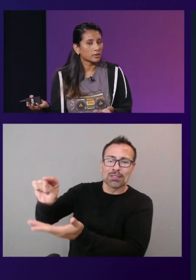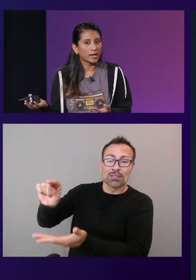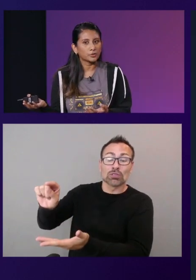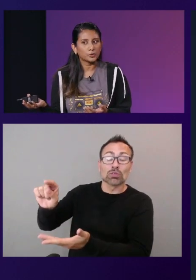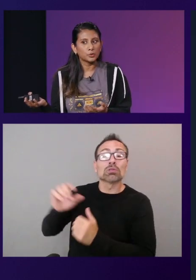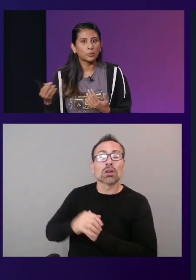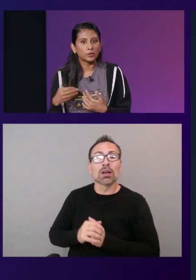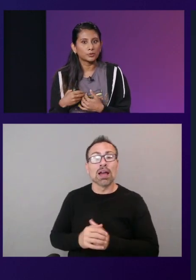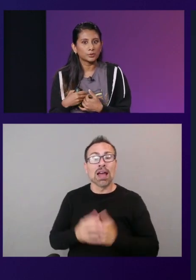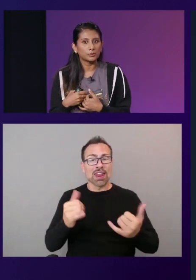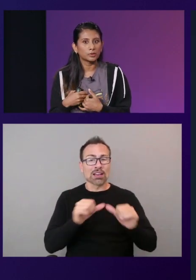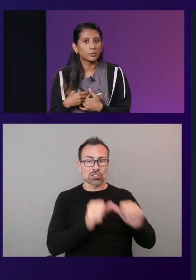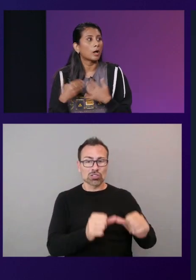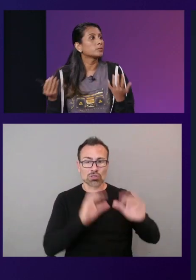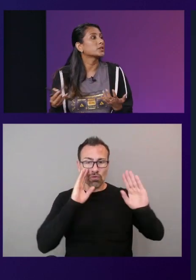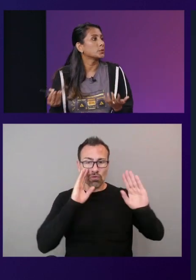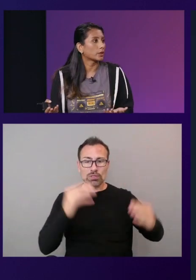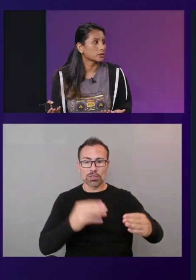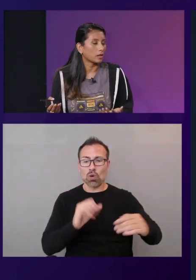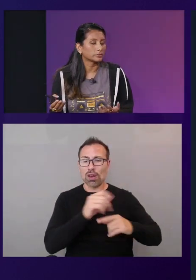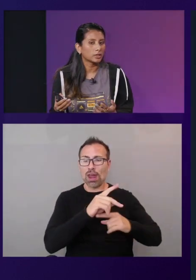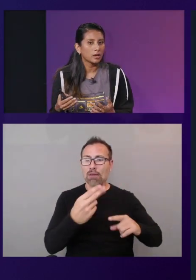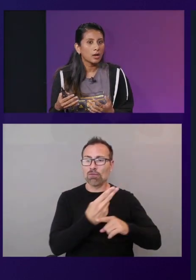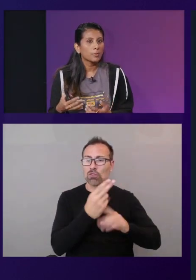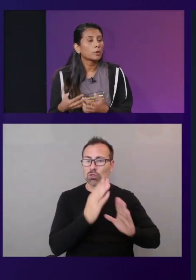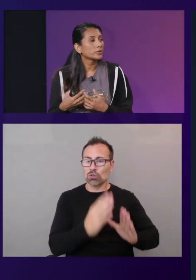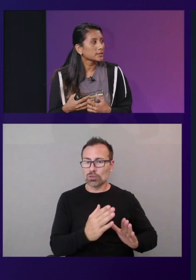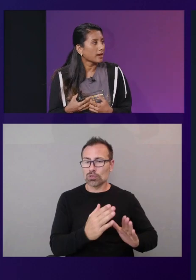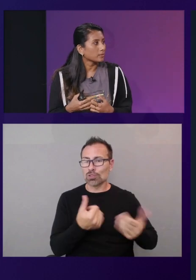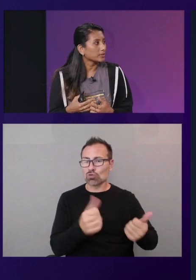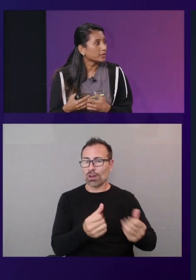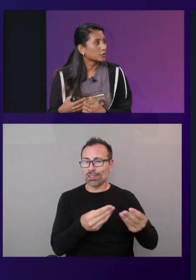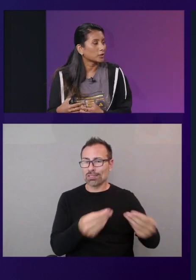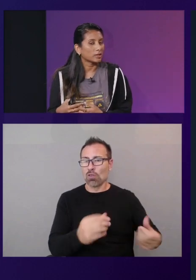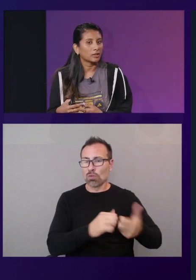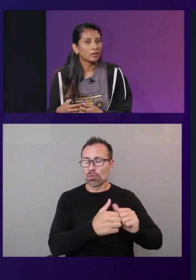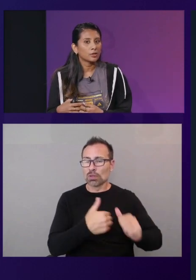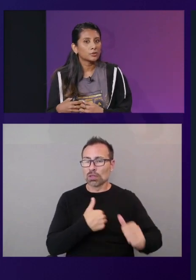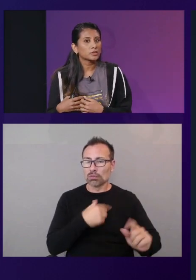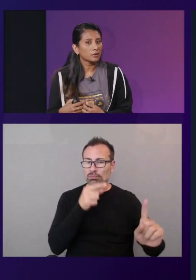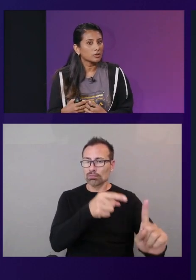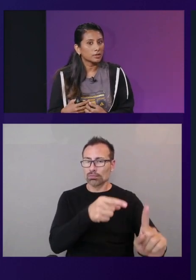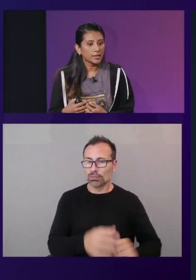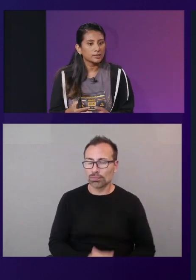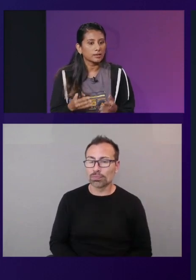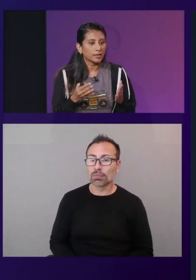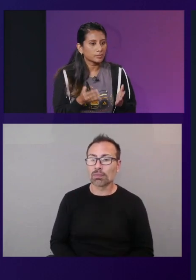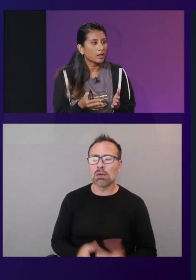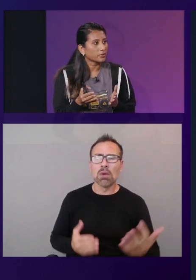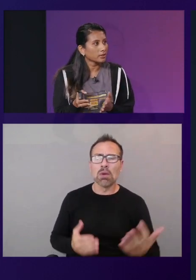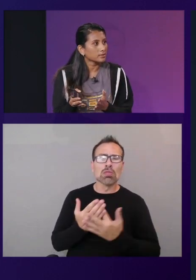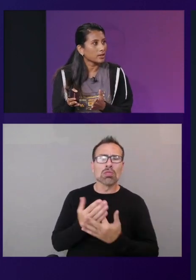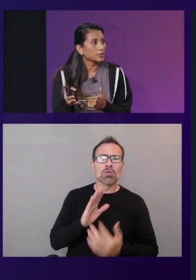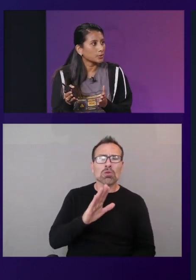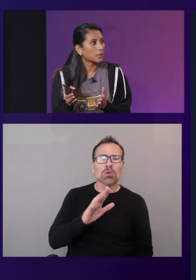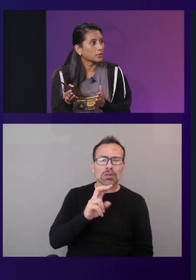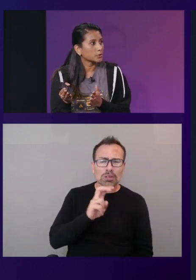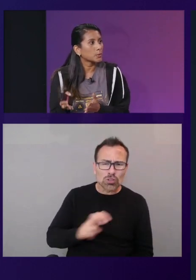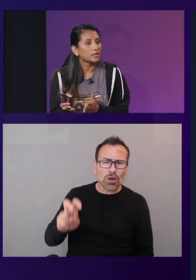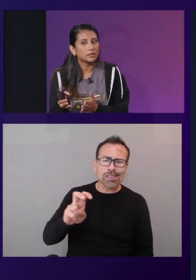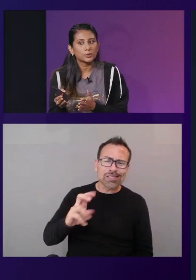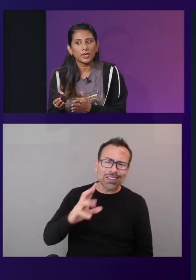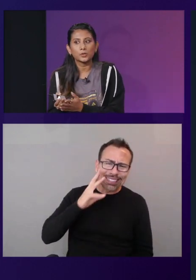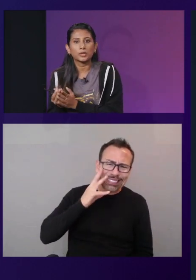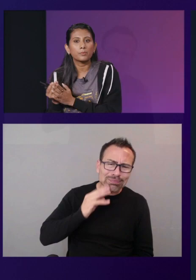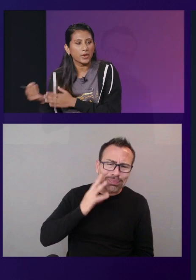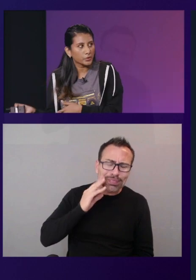users the problems that you want to solve. But over time in that journey, you start realizing small things that you want to